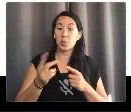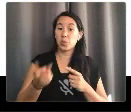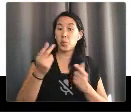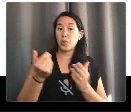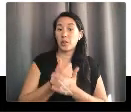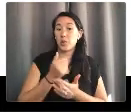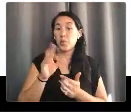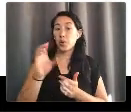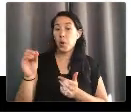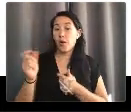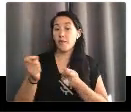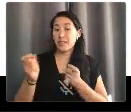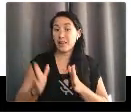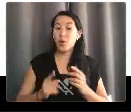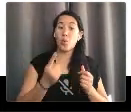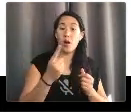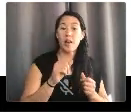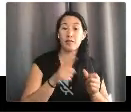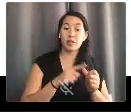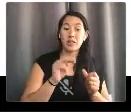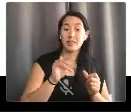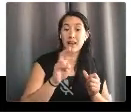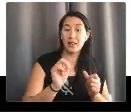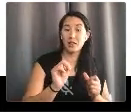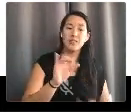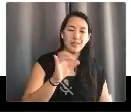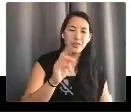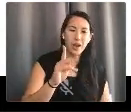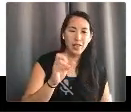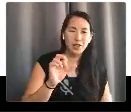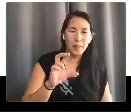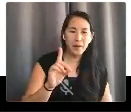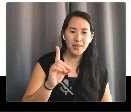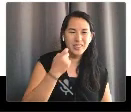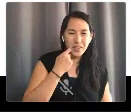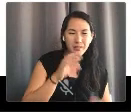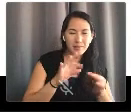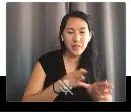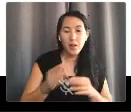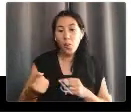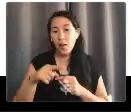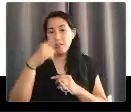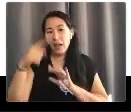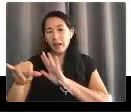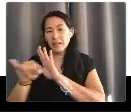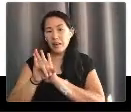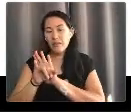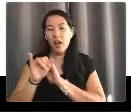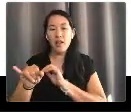co-facilitators, one First Nations co-facilitator, Jack Shepherd, whom I mentioned before, and then one Black identifying, and in this case,